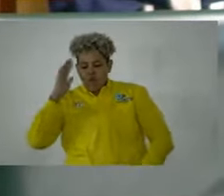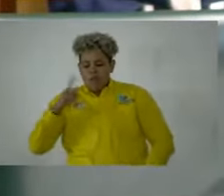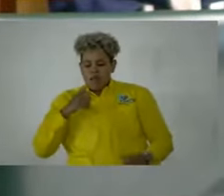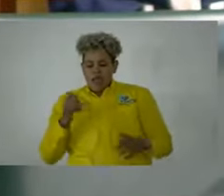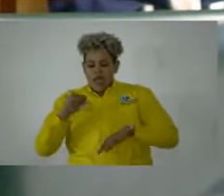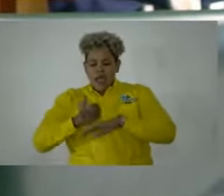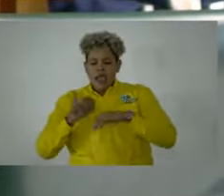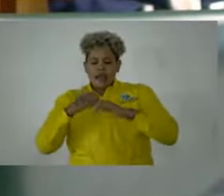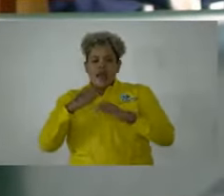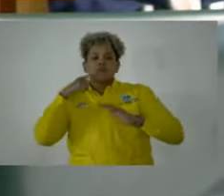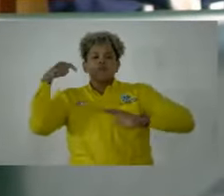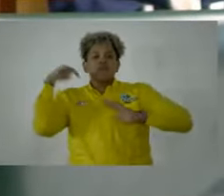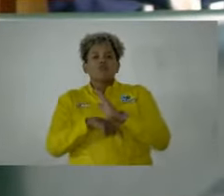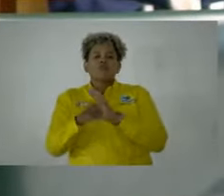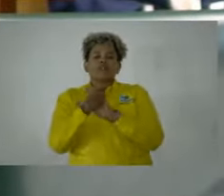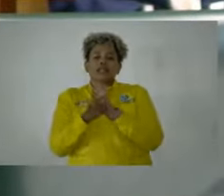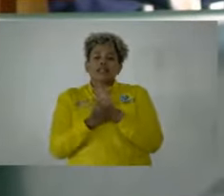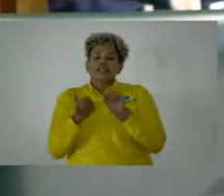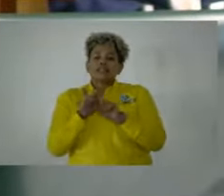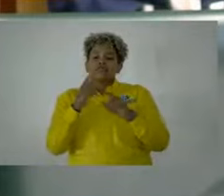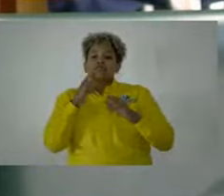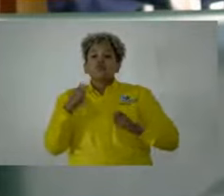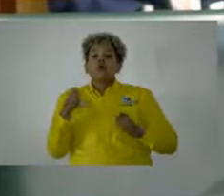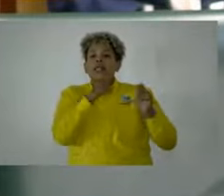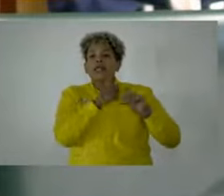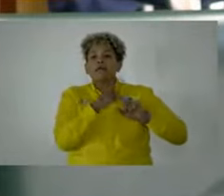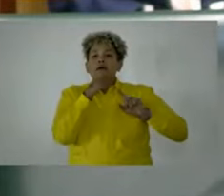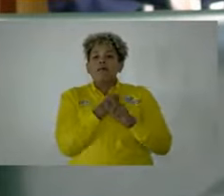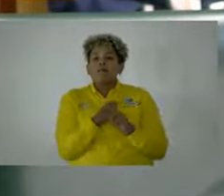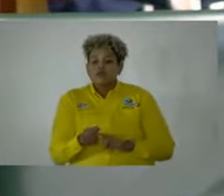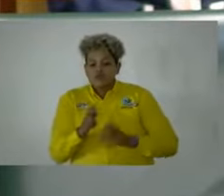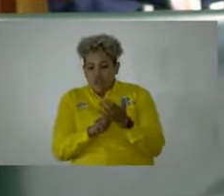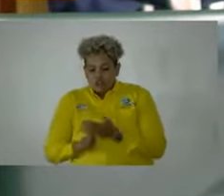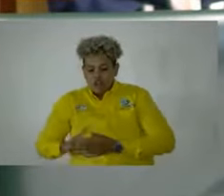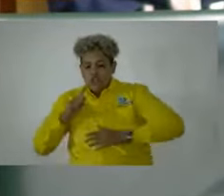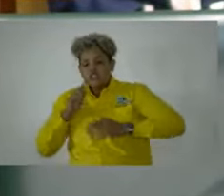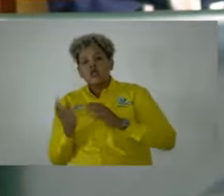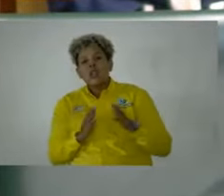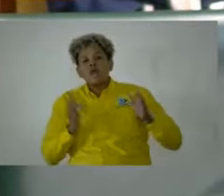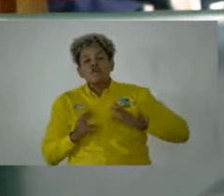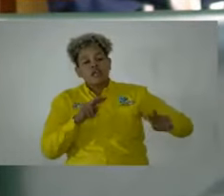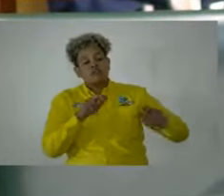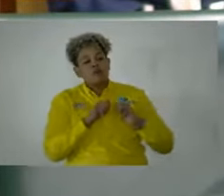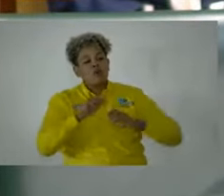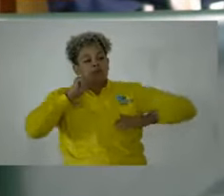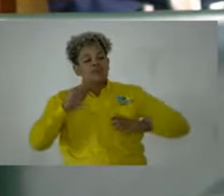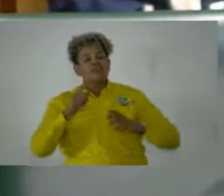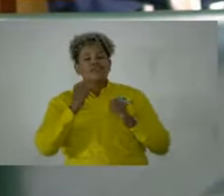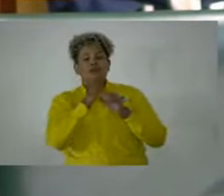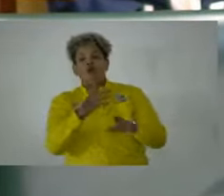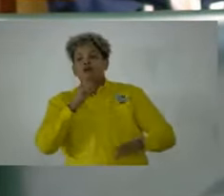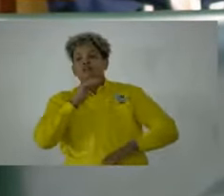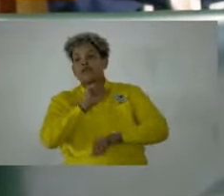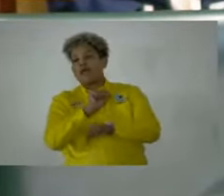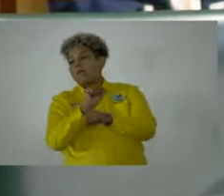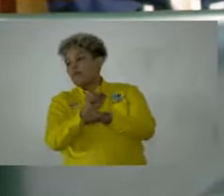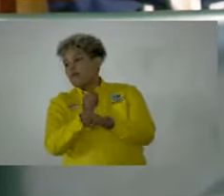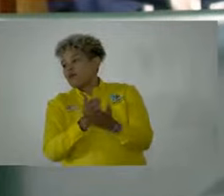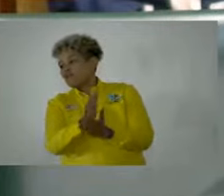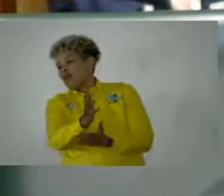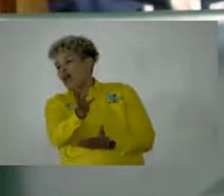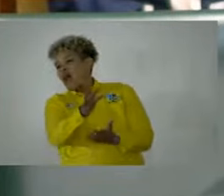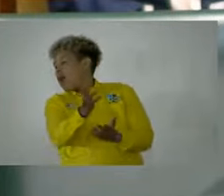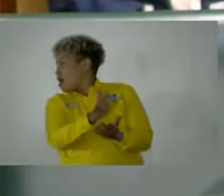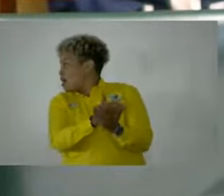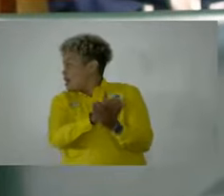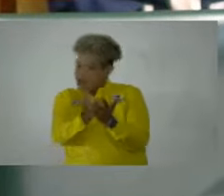We will enact comprehensive legislation to eliminate abusive contractual arrangements which circumvent employment rights right across